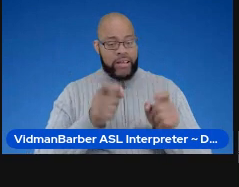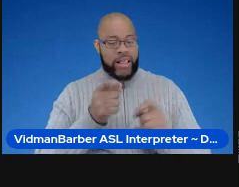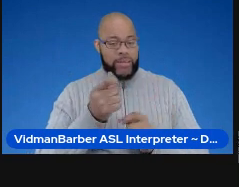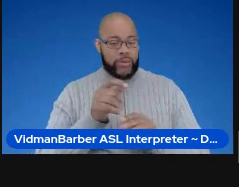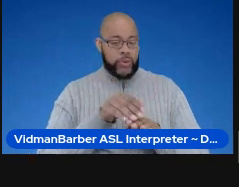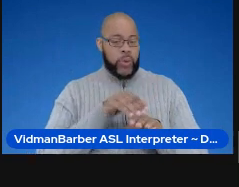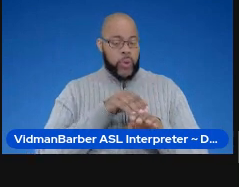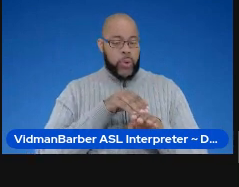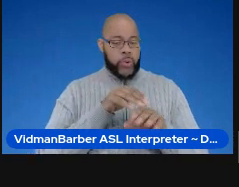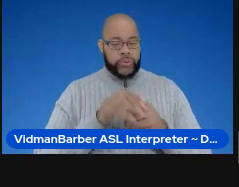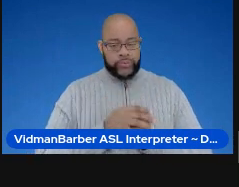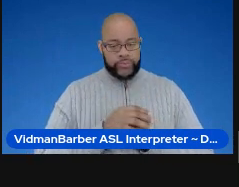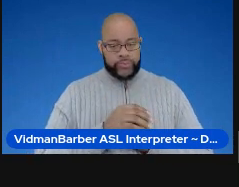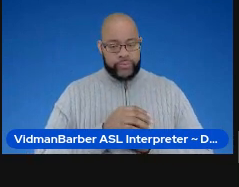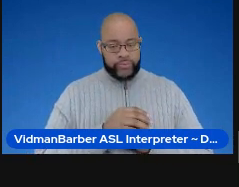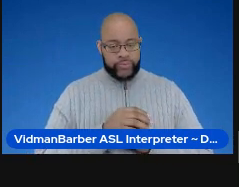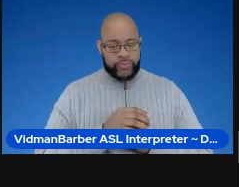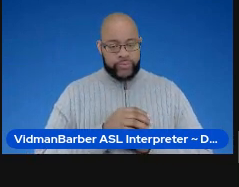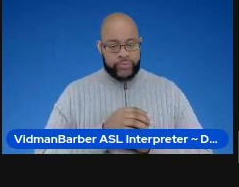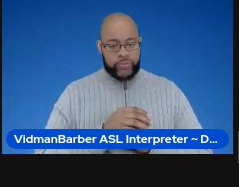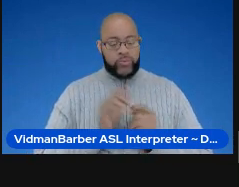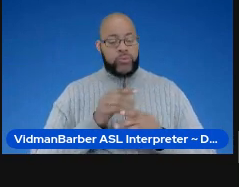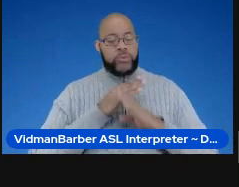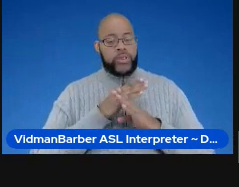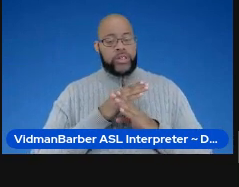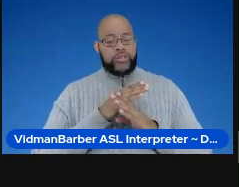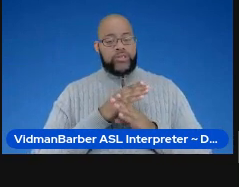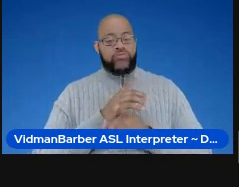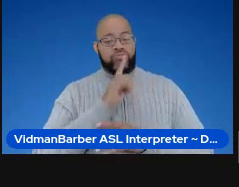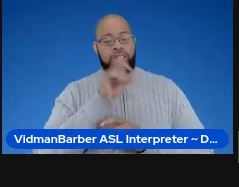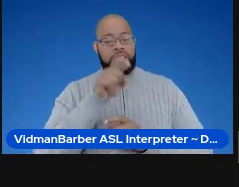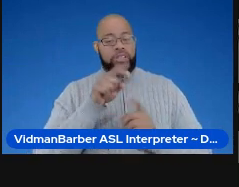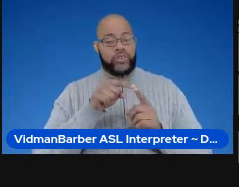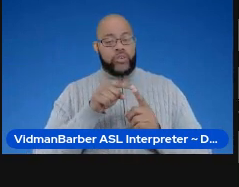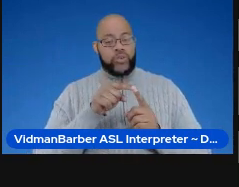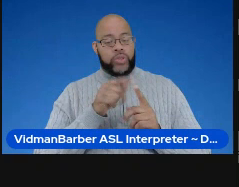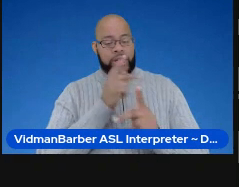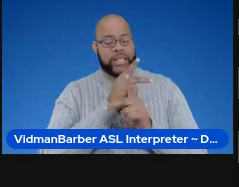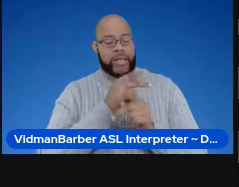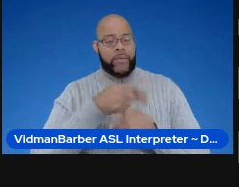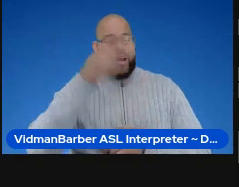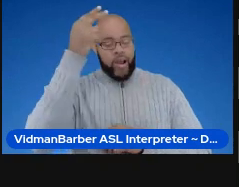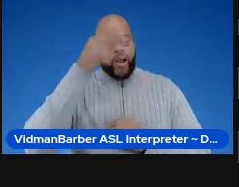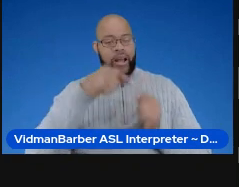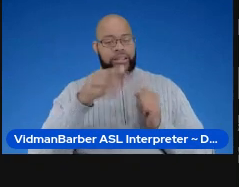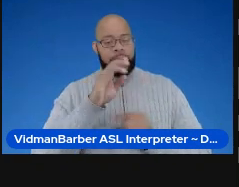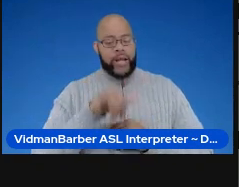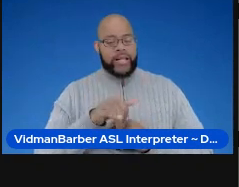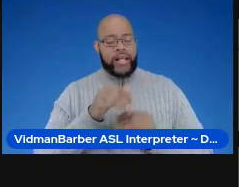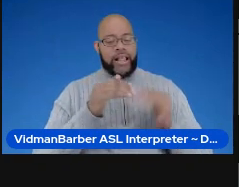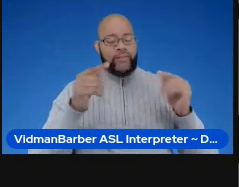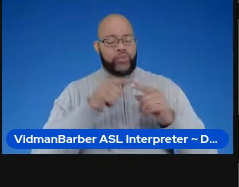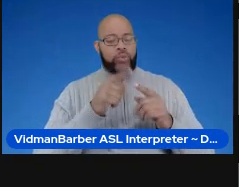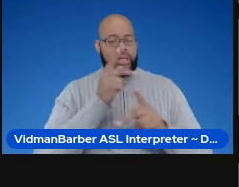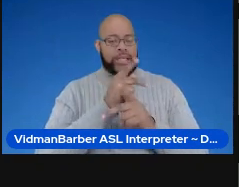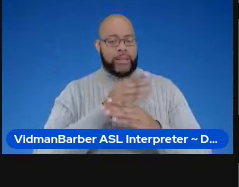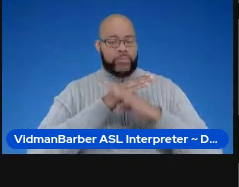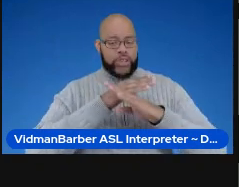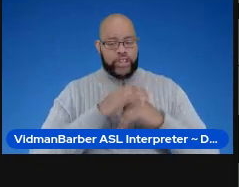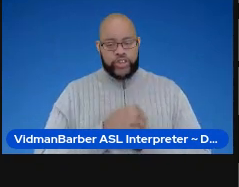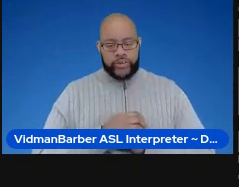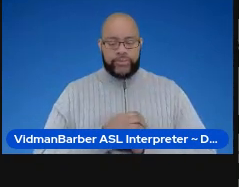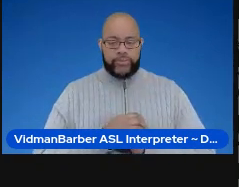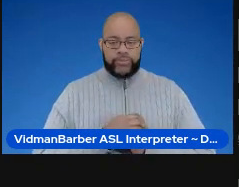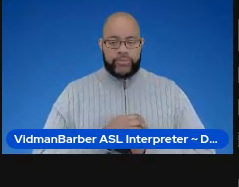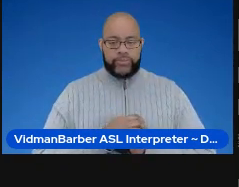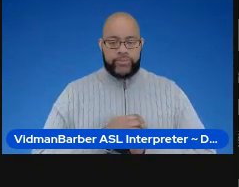slow to protect individuals. So we really need to maintain high antibody levels to ensure protection.